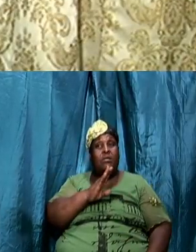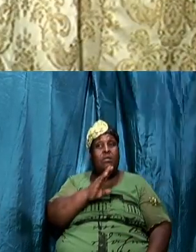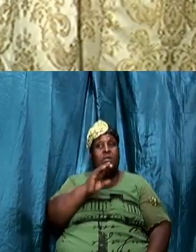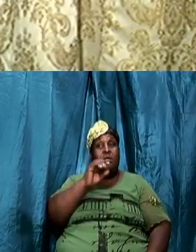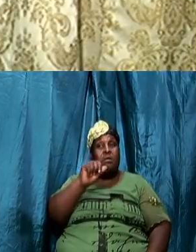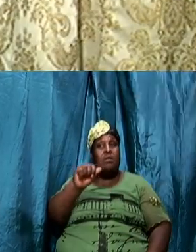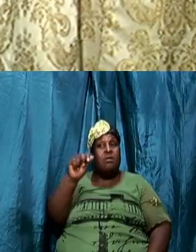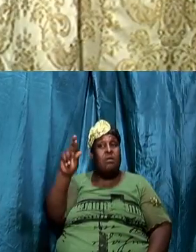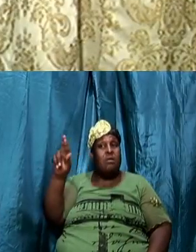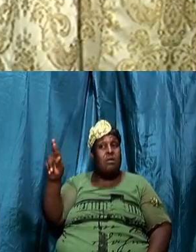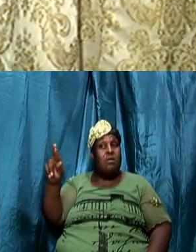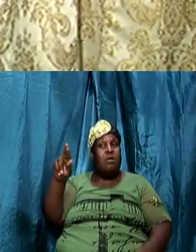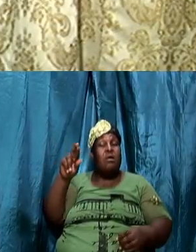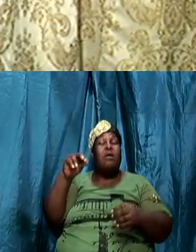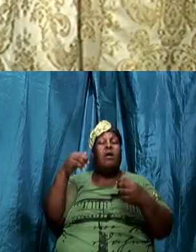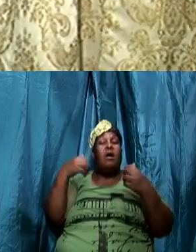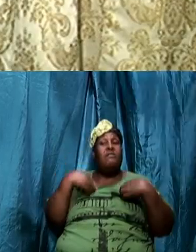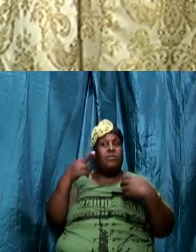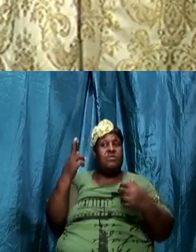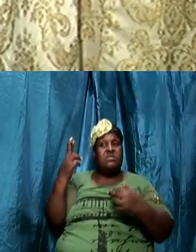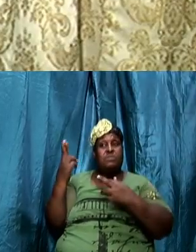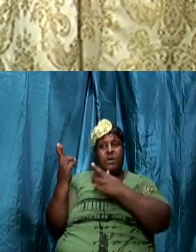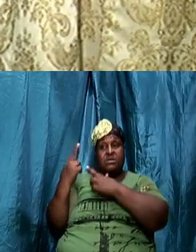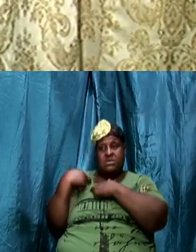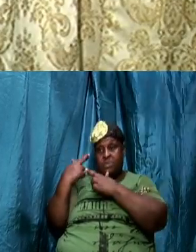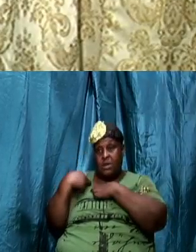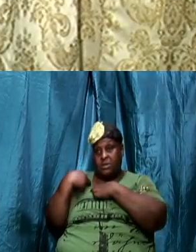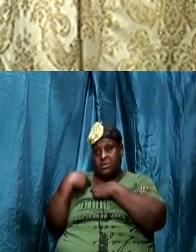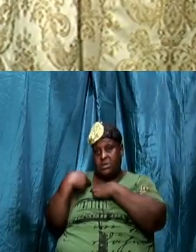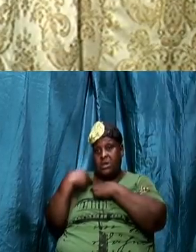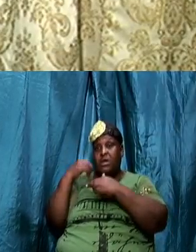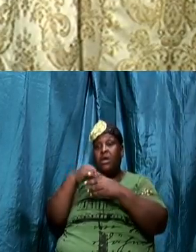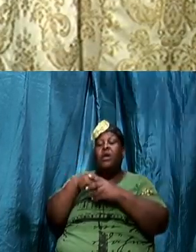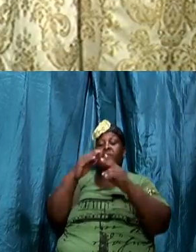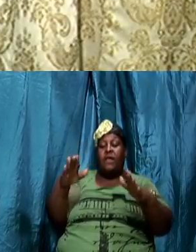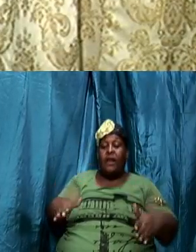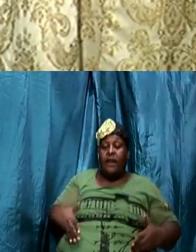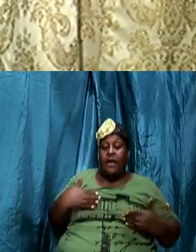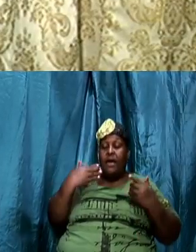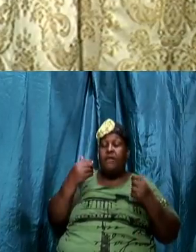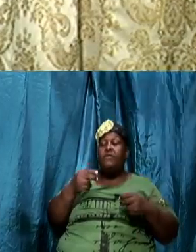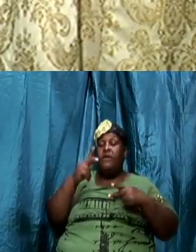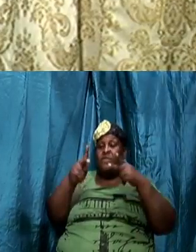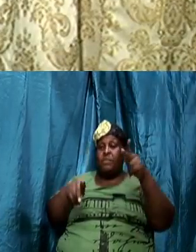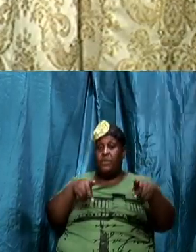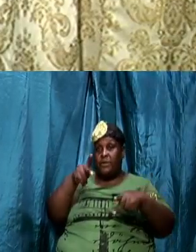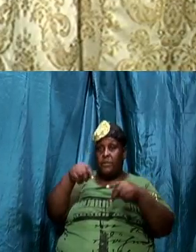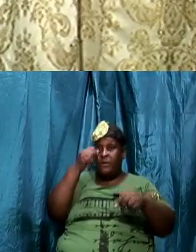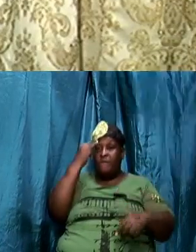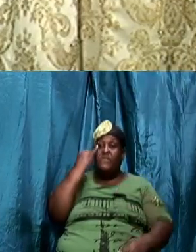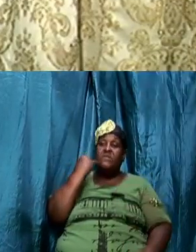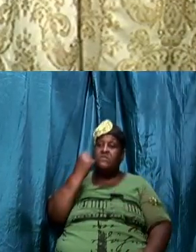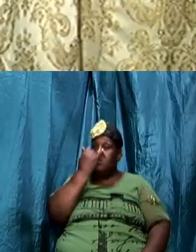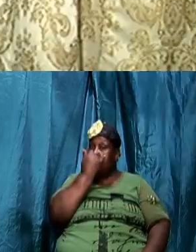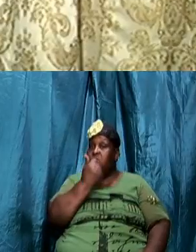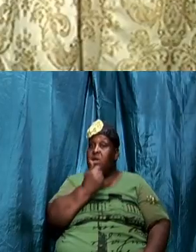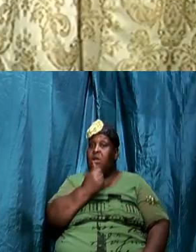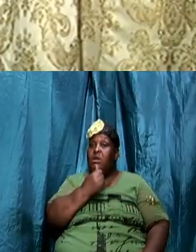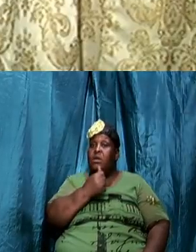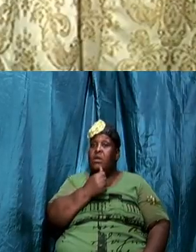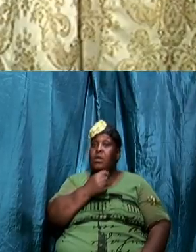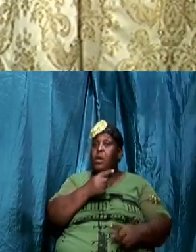a role to play in the life of the people of Israel, and